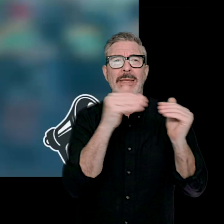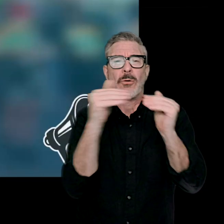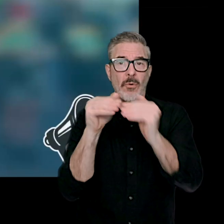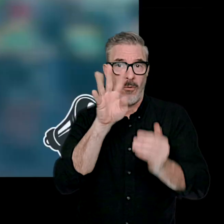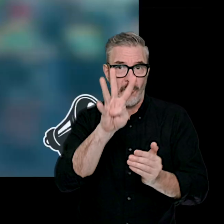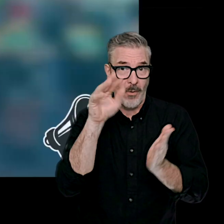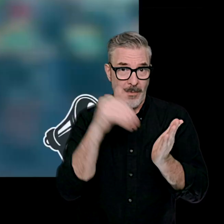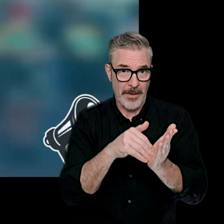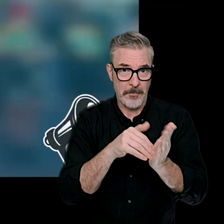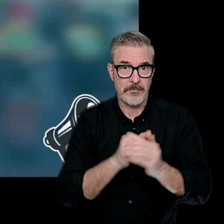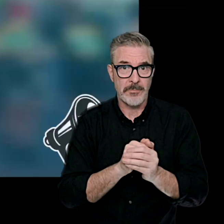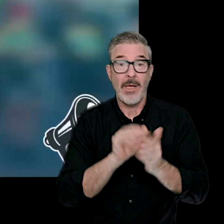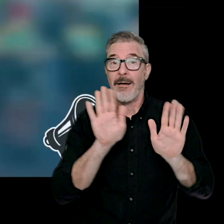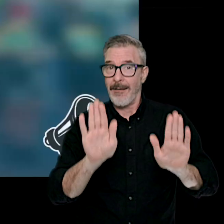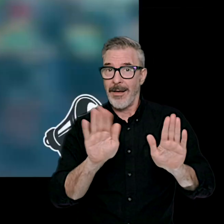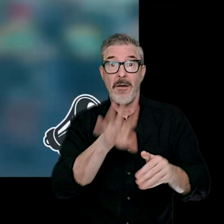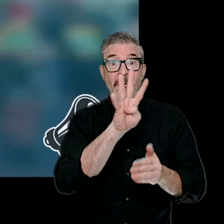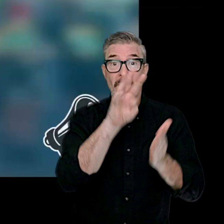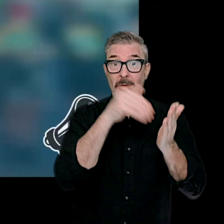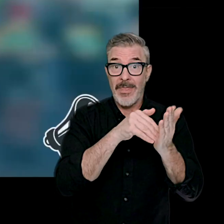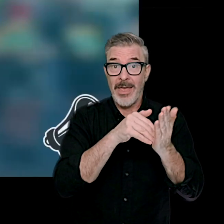totals up to $4,000.